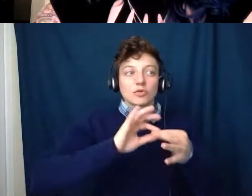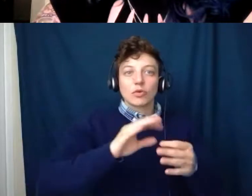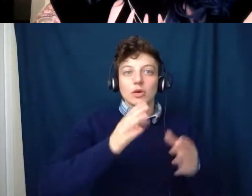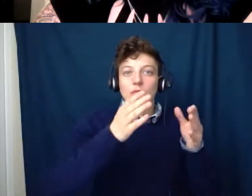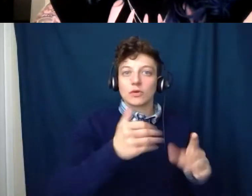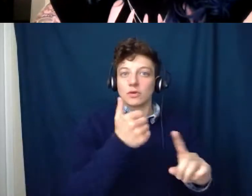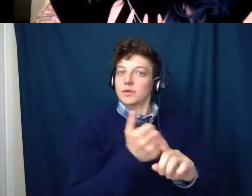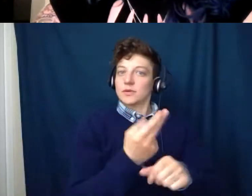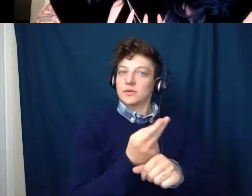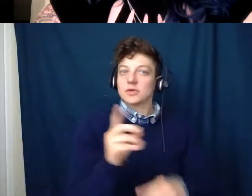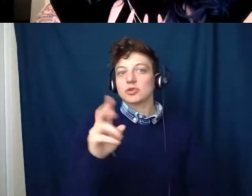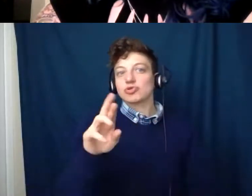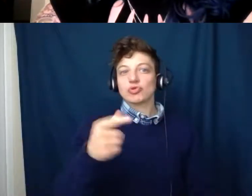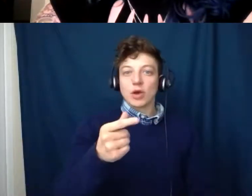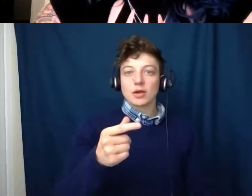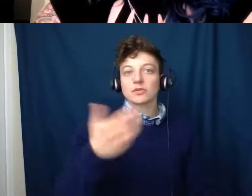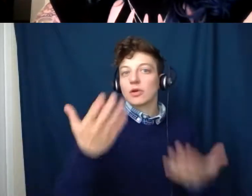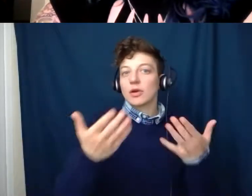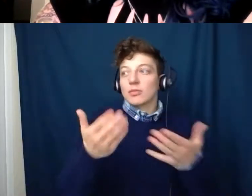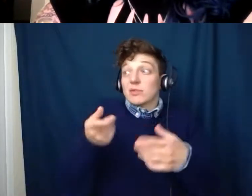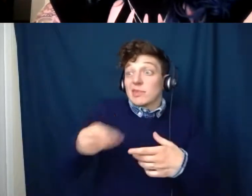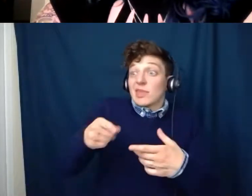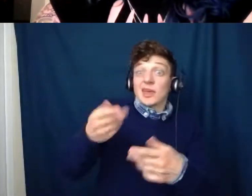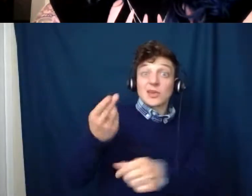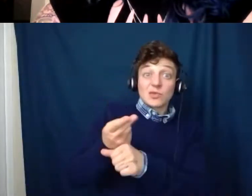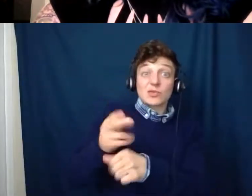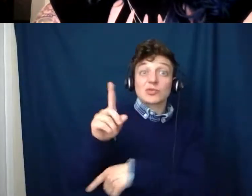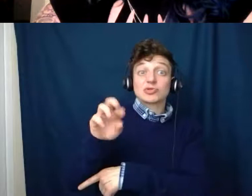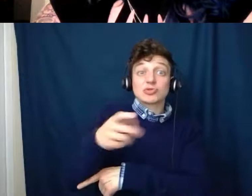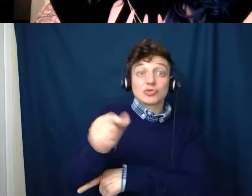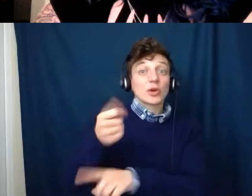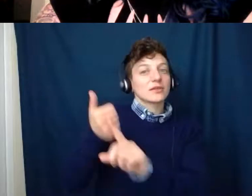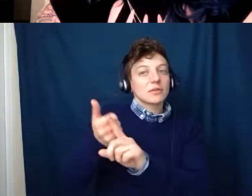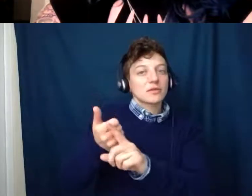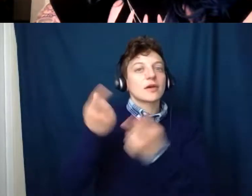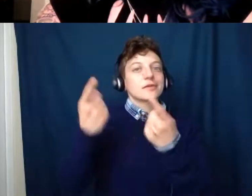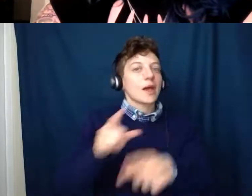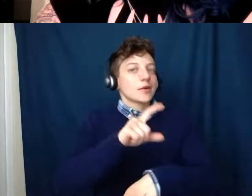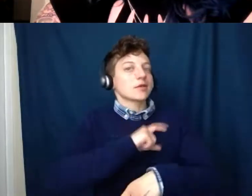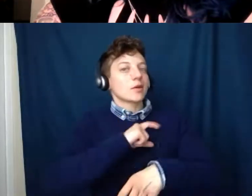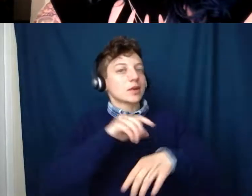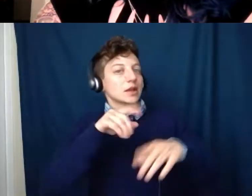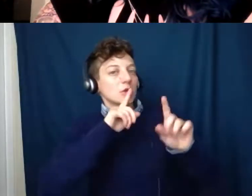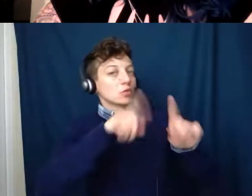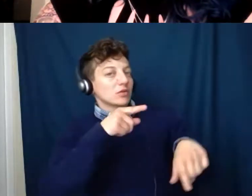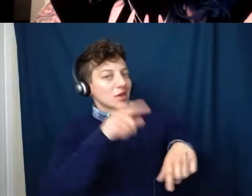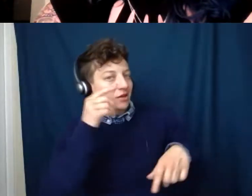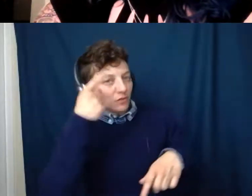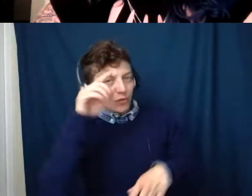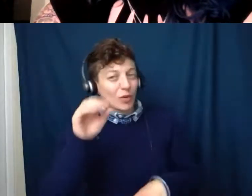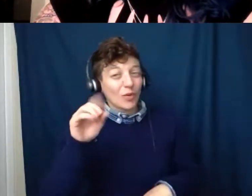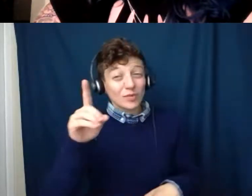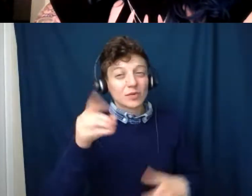they use drugs themselves and are there when the police respond to an overdose. And sometimes there can be kind of these legal tie-ups.